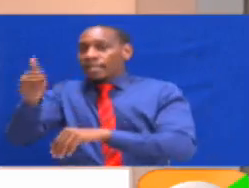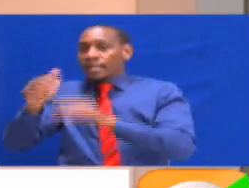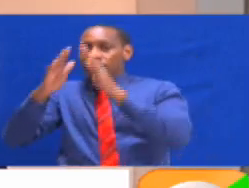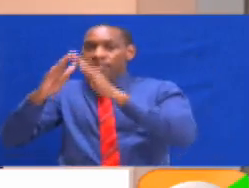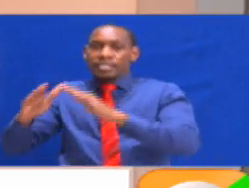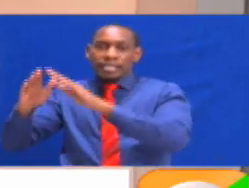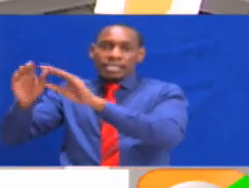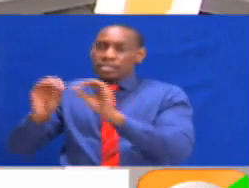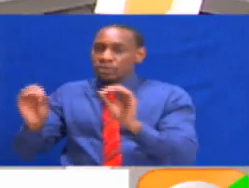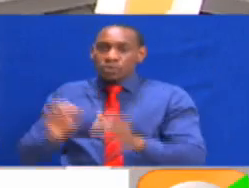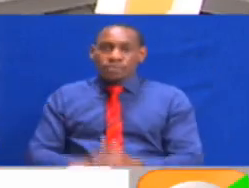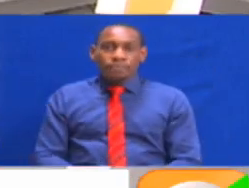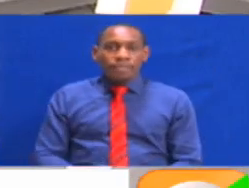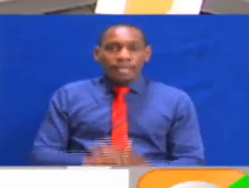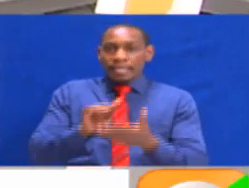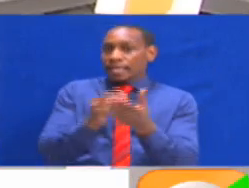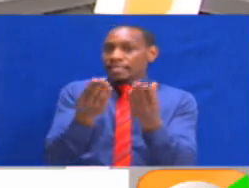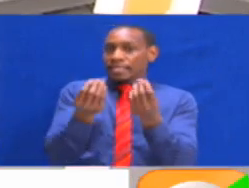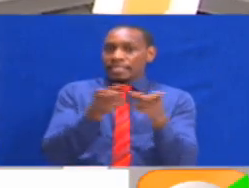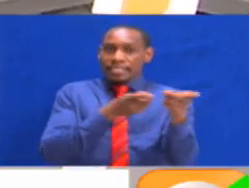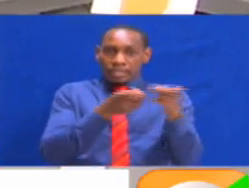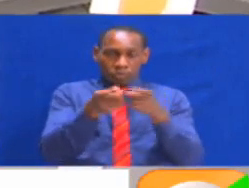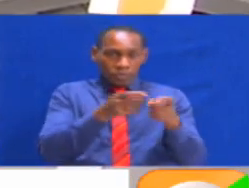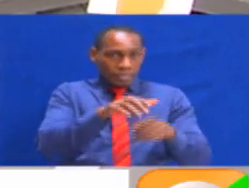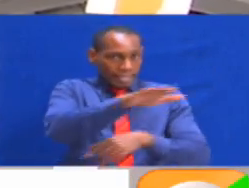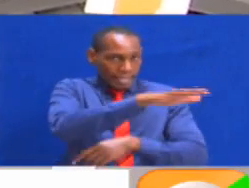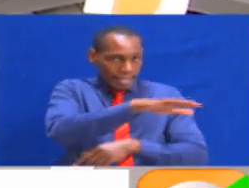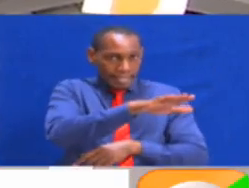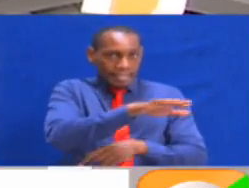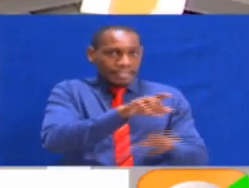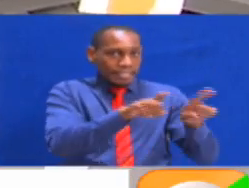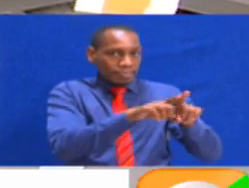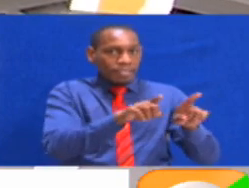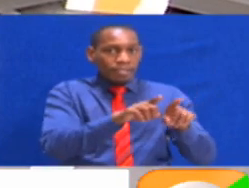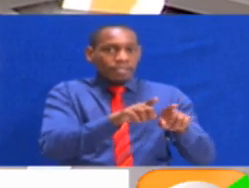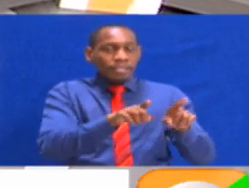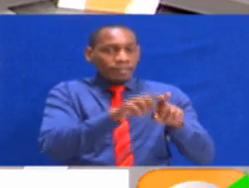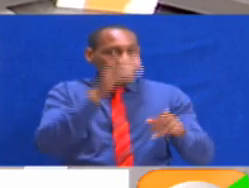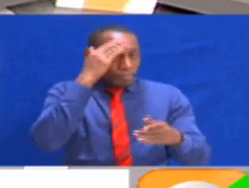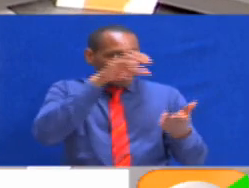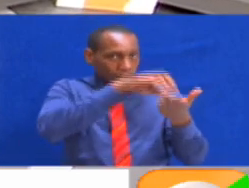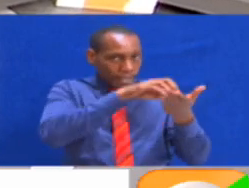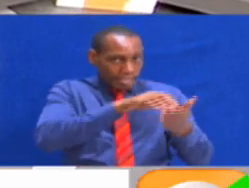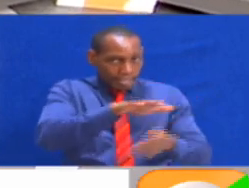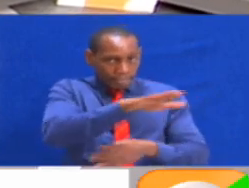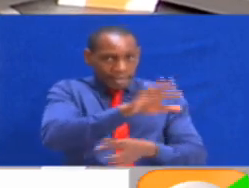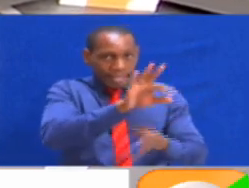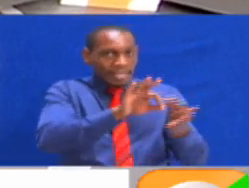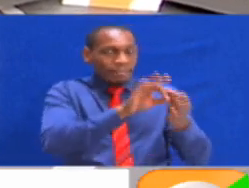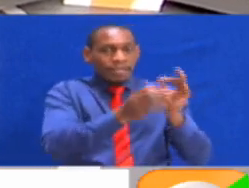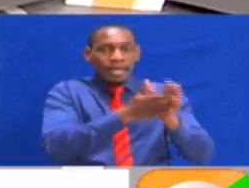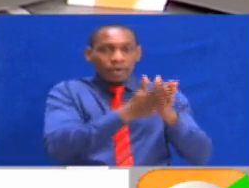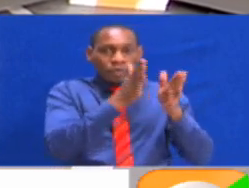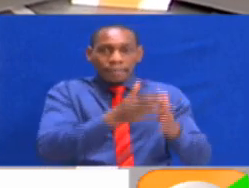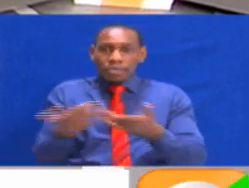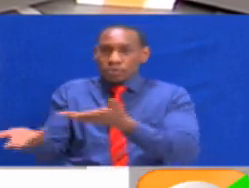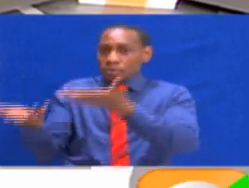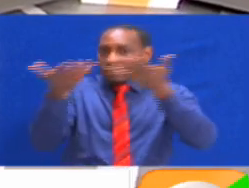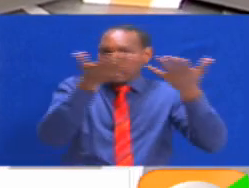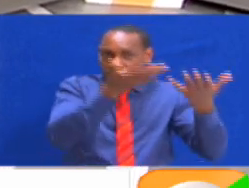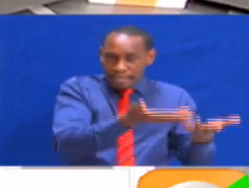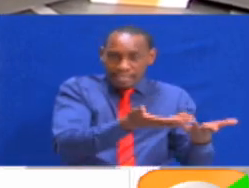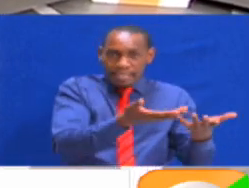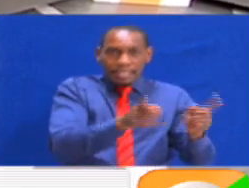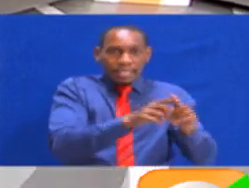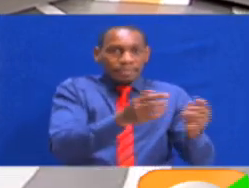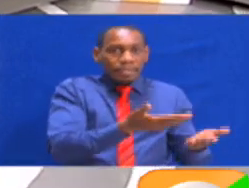estates. But it also becomes easier to contain it within the areas because you know that you're dealing with cases in there. There's no one bringing something else, so